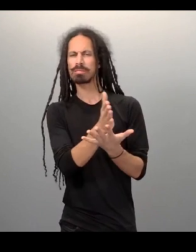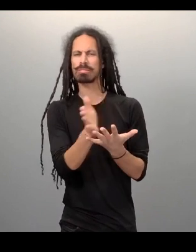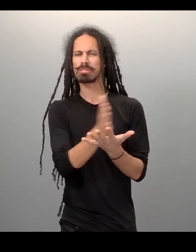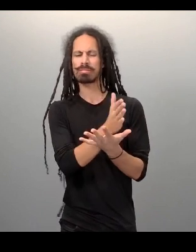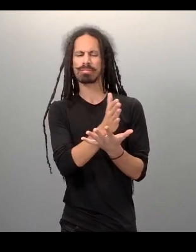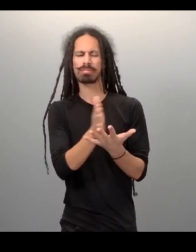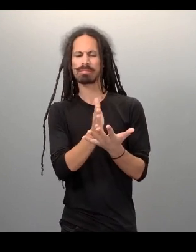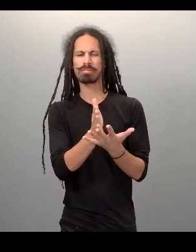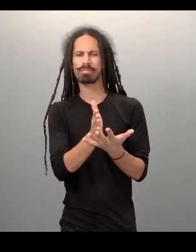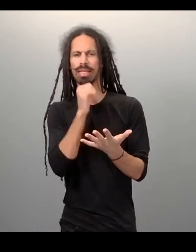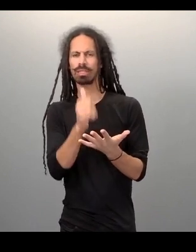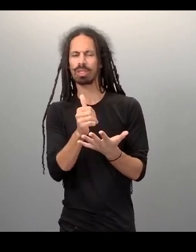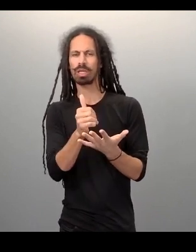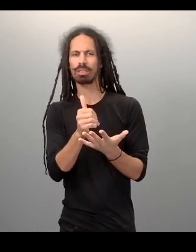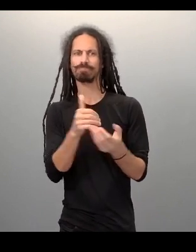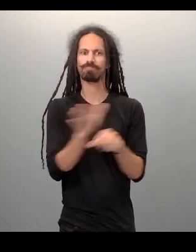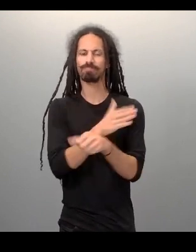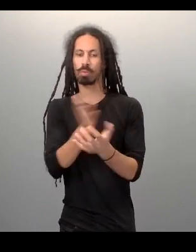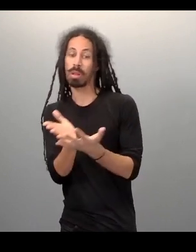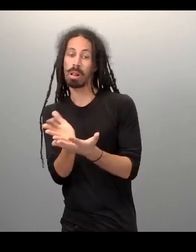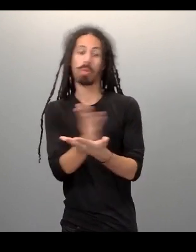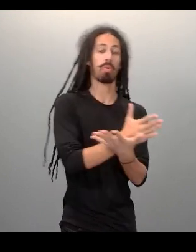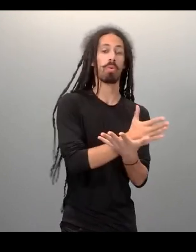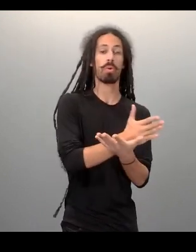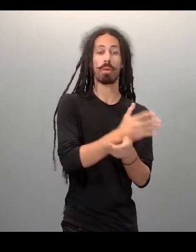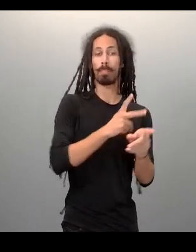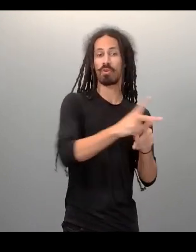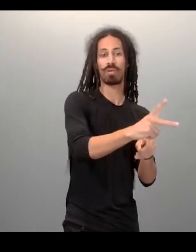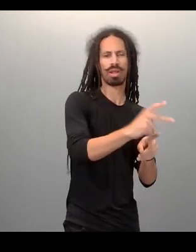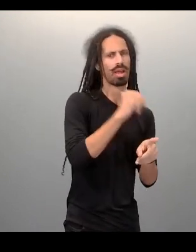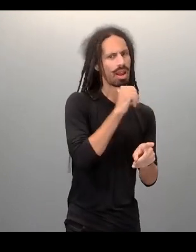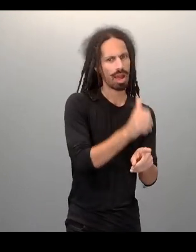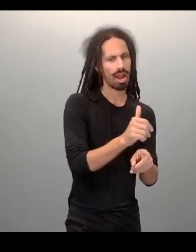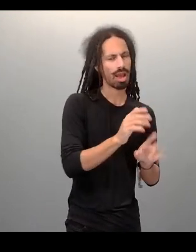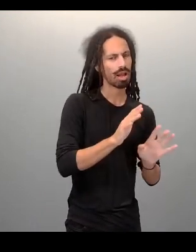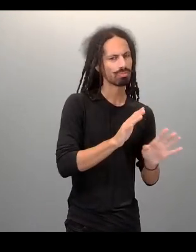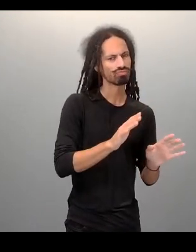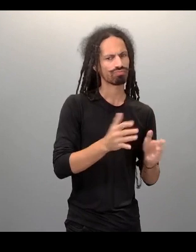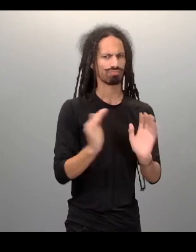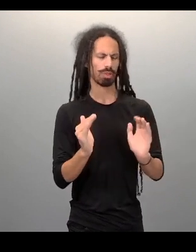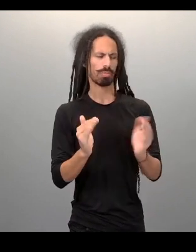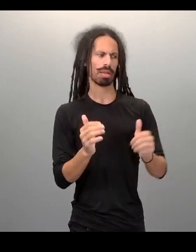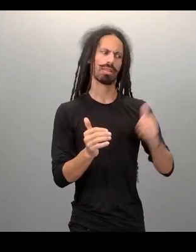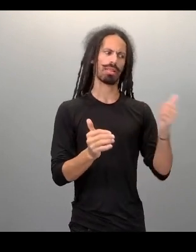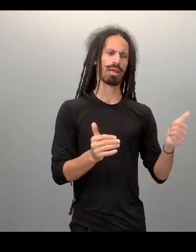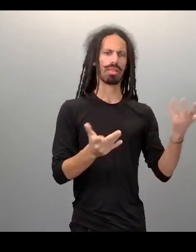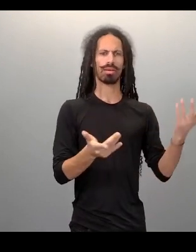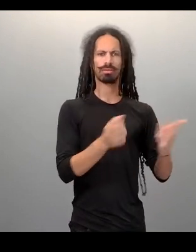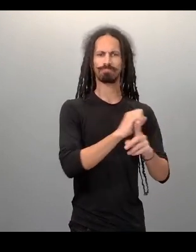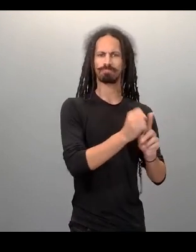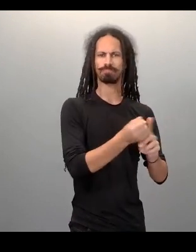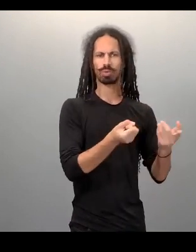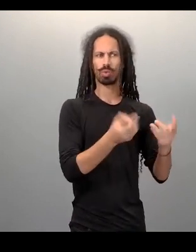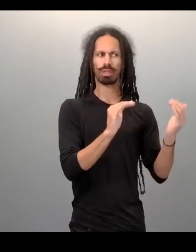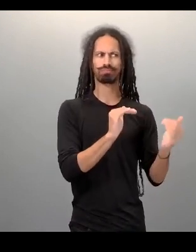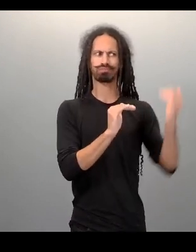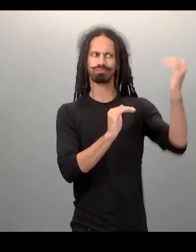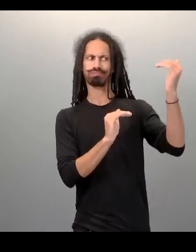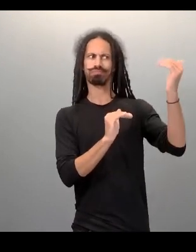maybe not as formal an email or professional email as your one to your co-op